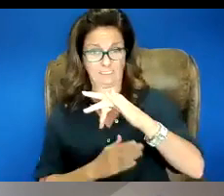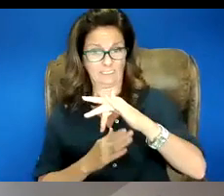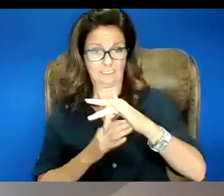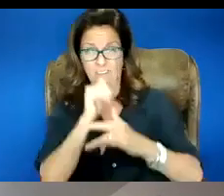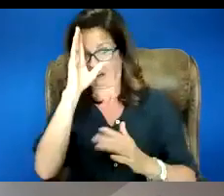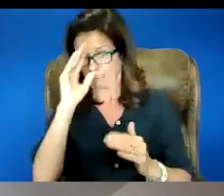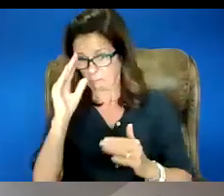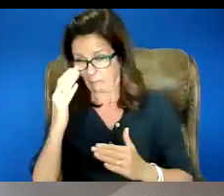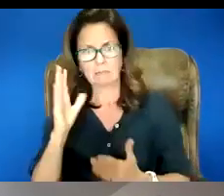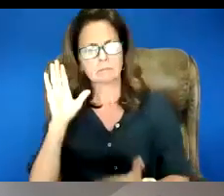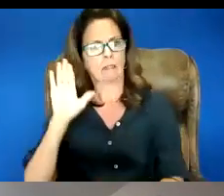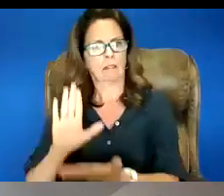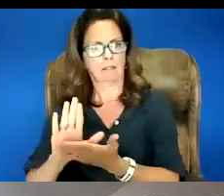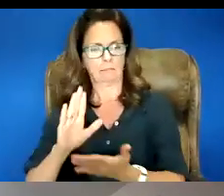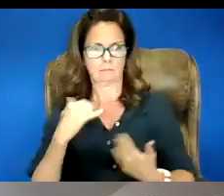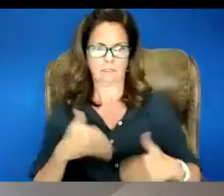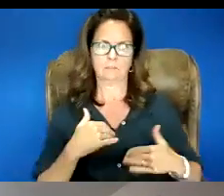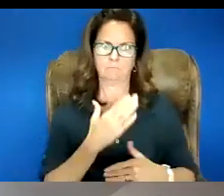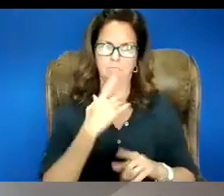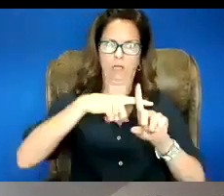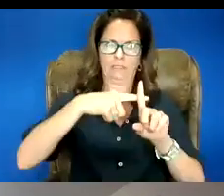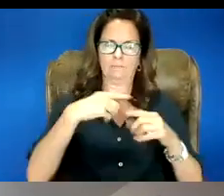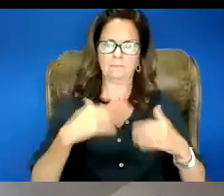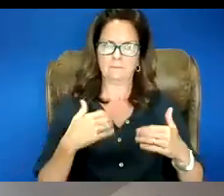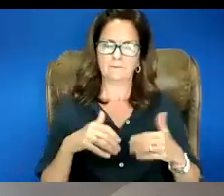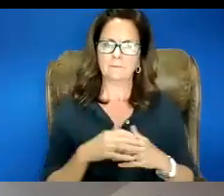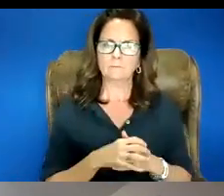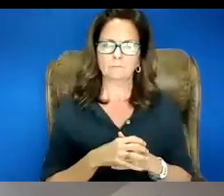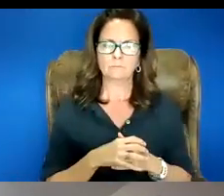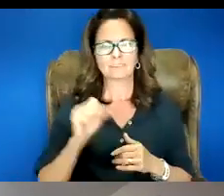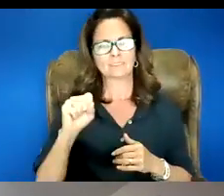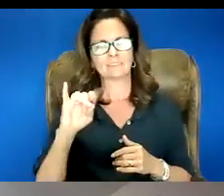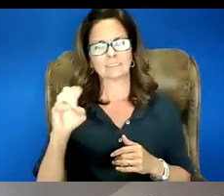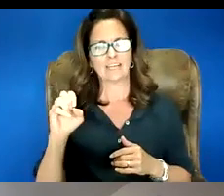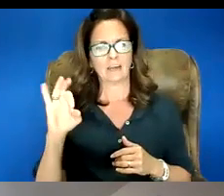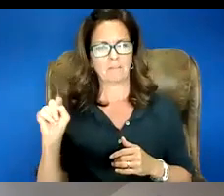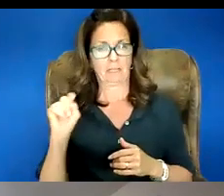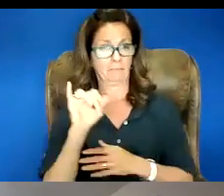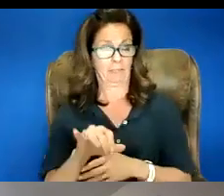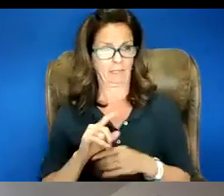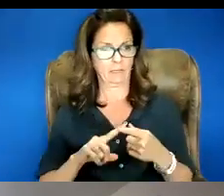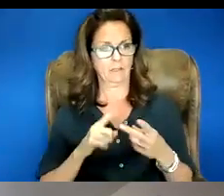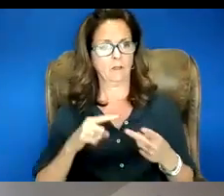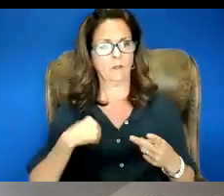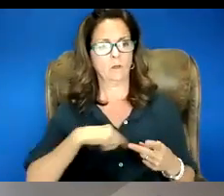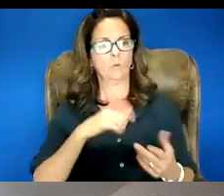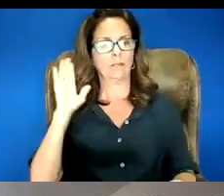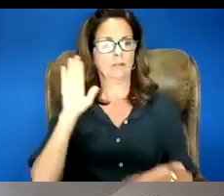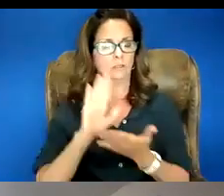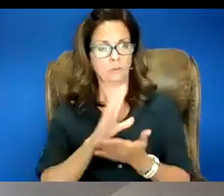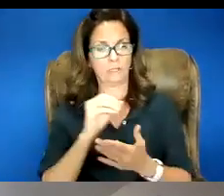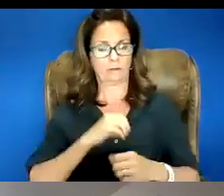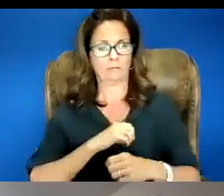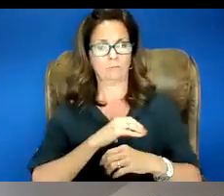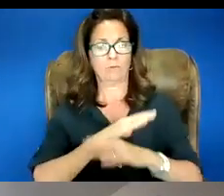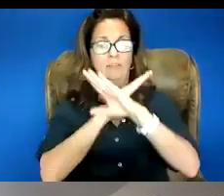good side effect of the program. We do actually we prevent and we reduce safety risks or